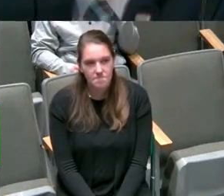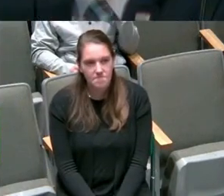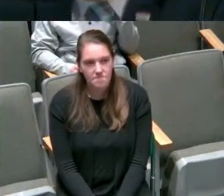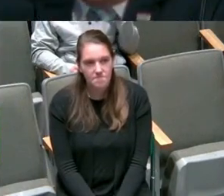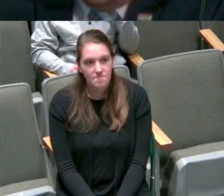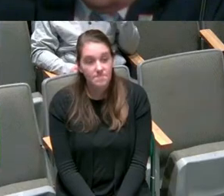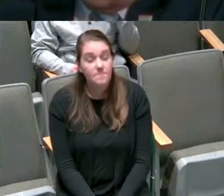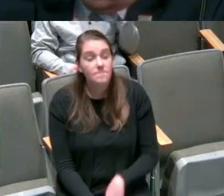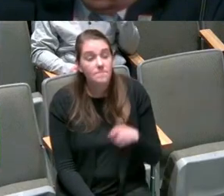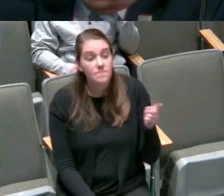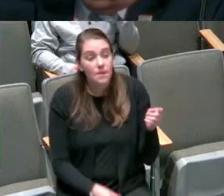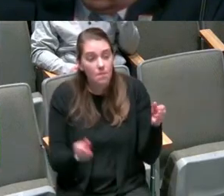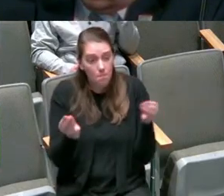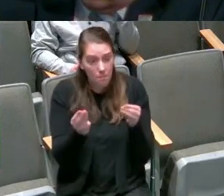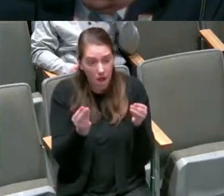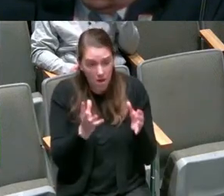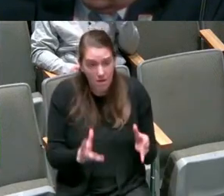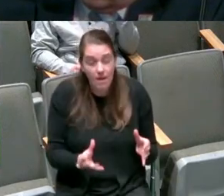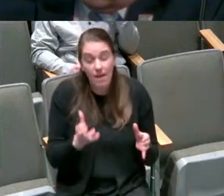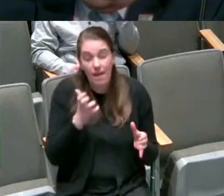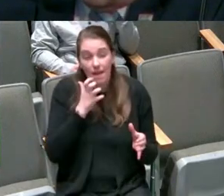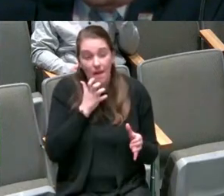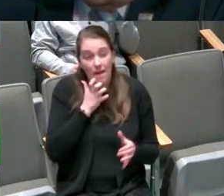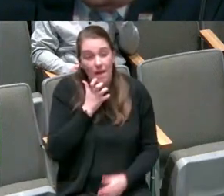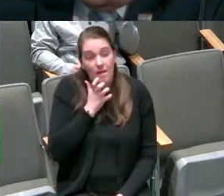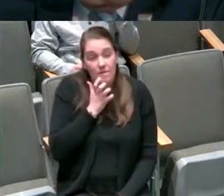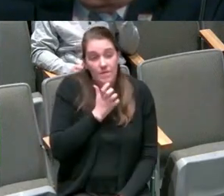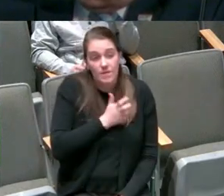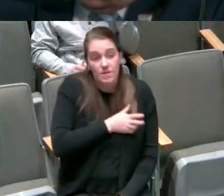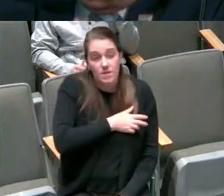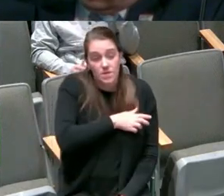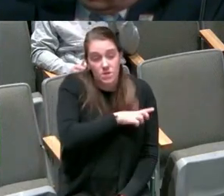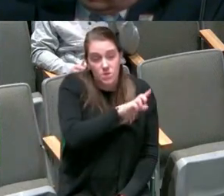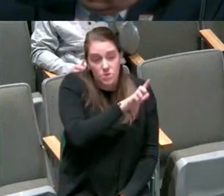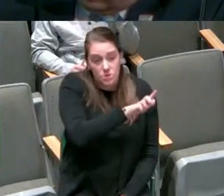okay I have 275 to 65.